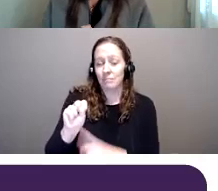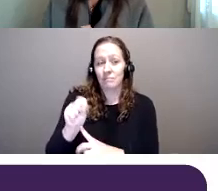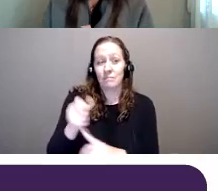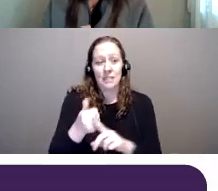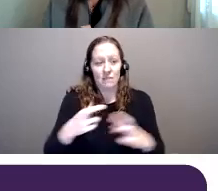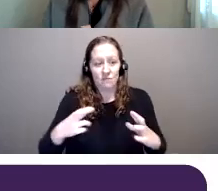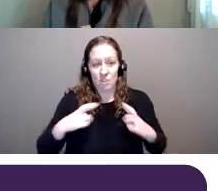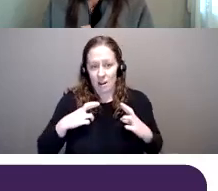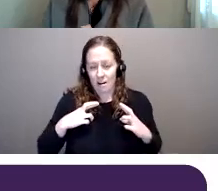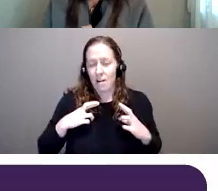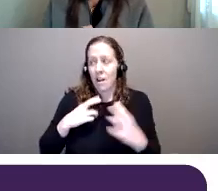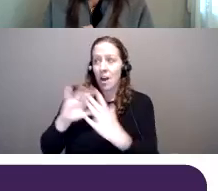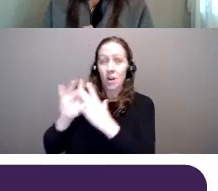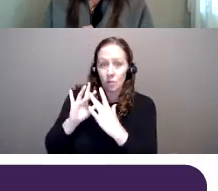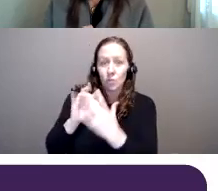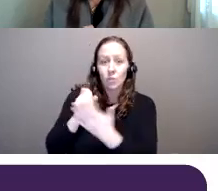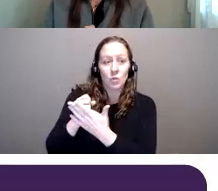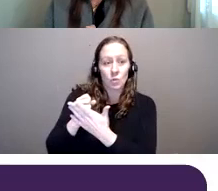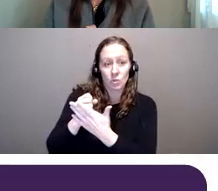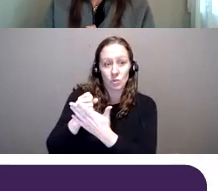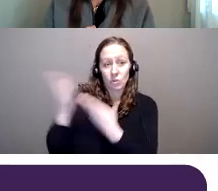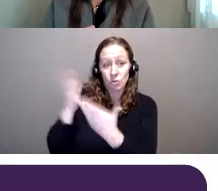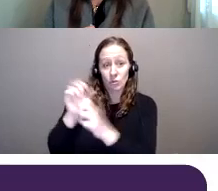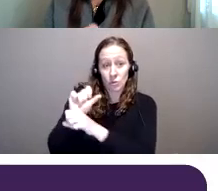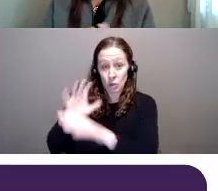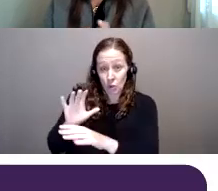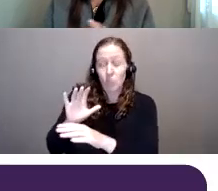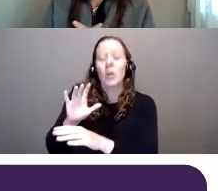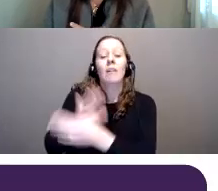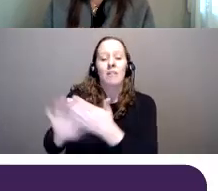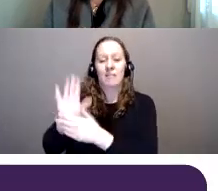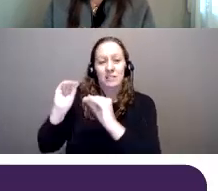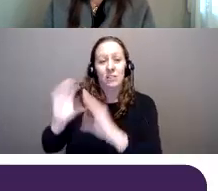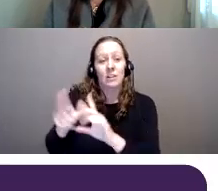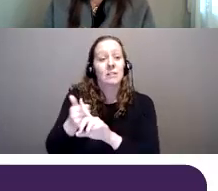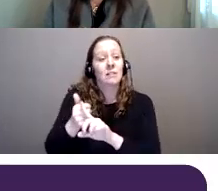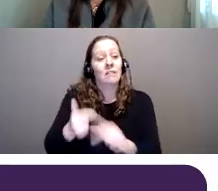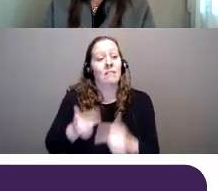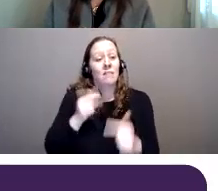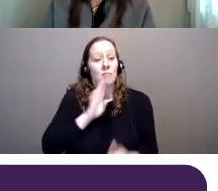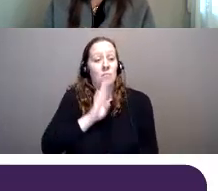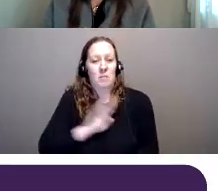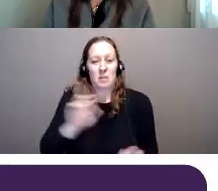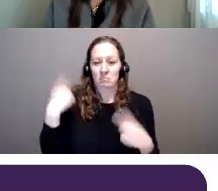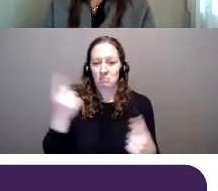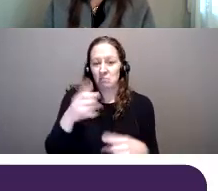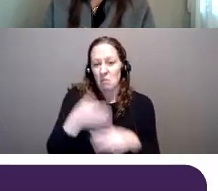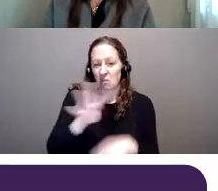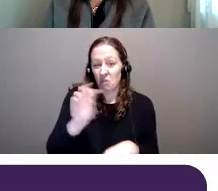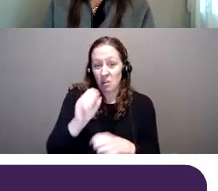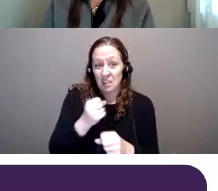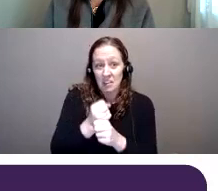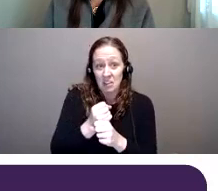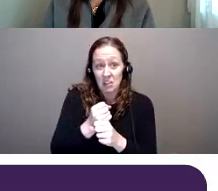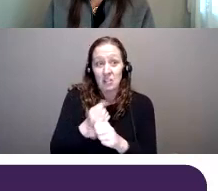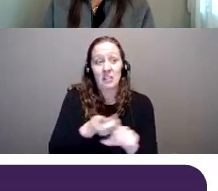and social service worker and college instructor. She has been a resident of Brampton for over 40 years and is an active